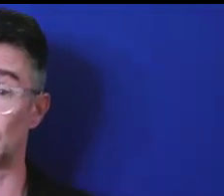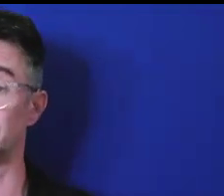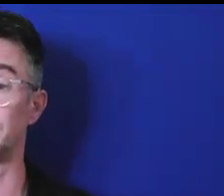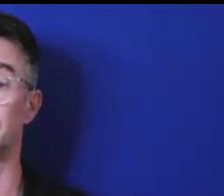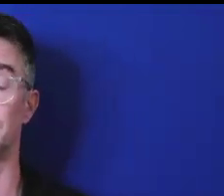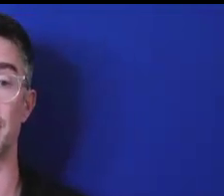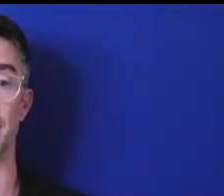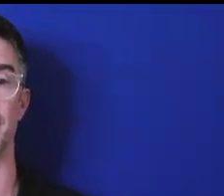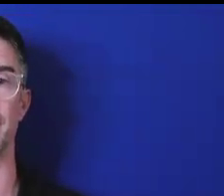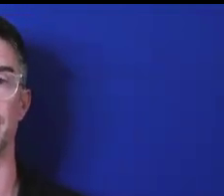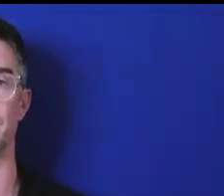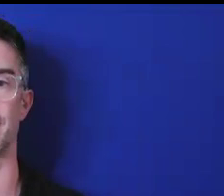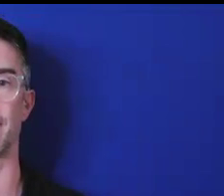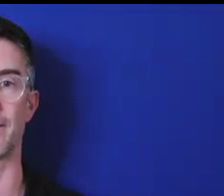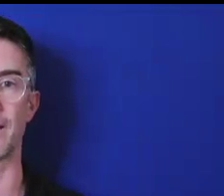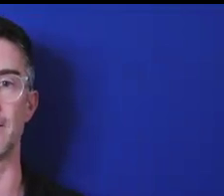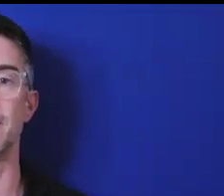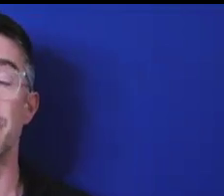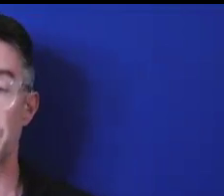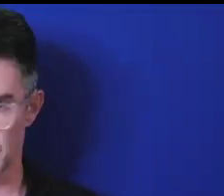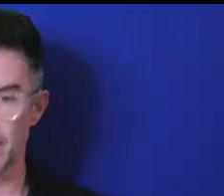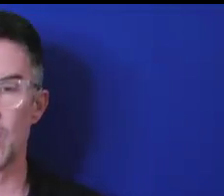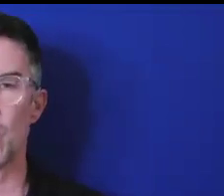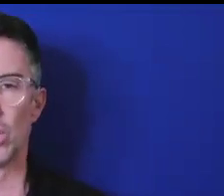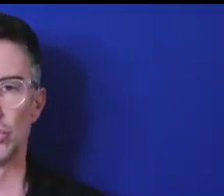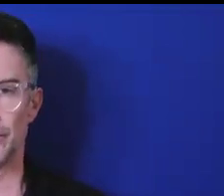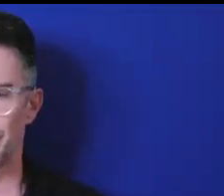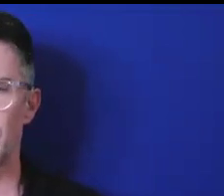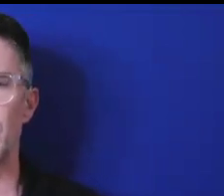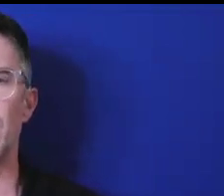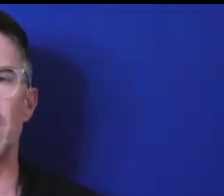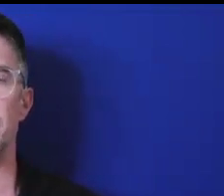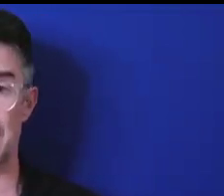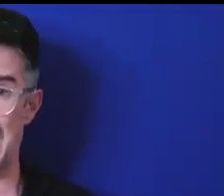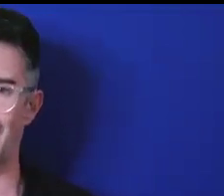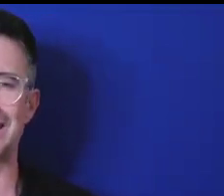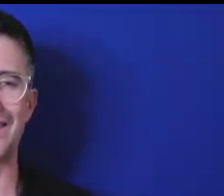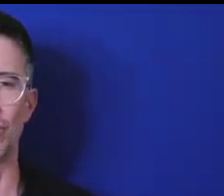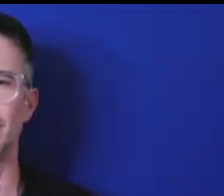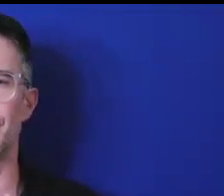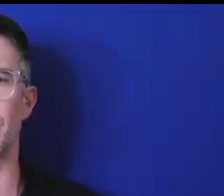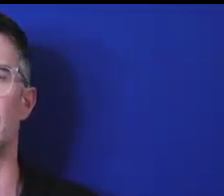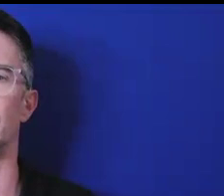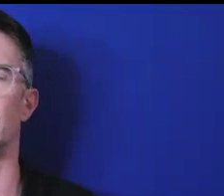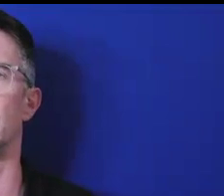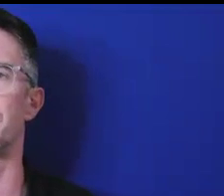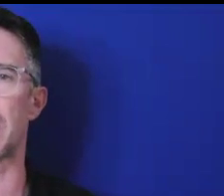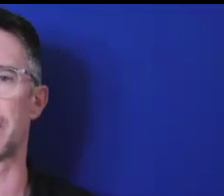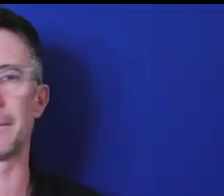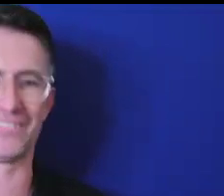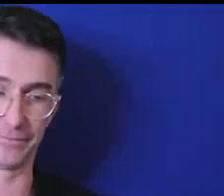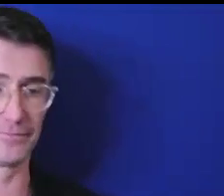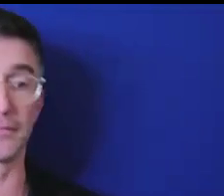different type of benefit that exist in the country, like Mauritania. I would suggest that we do not address those questions because we will focus